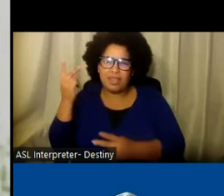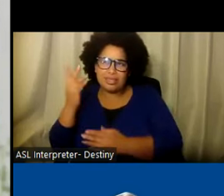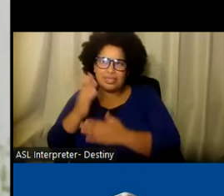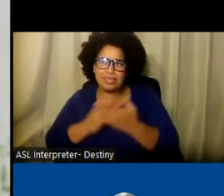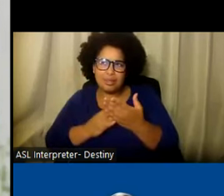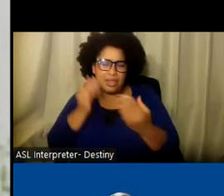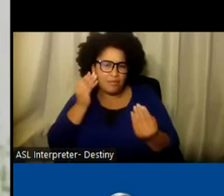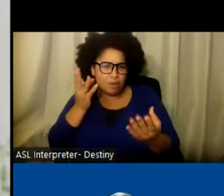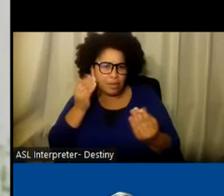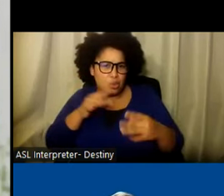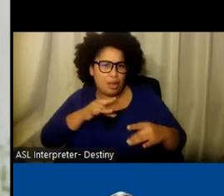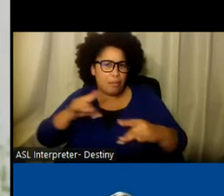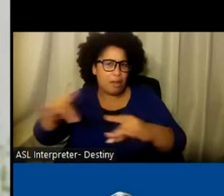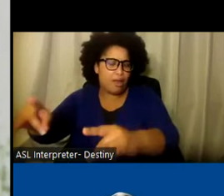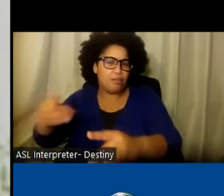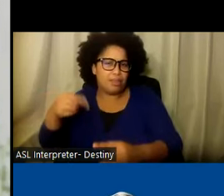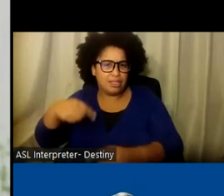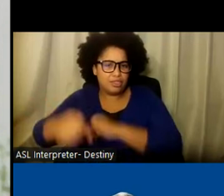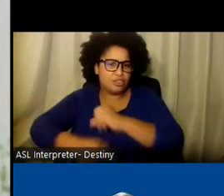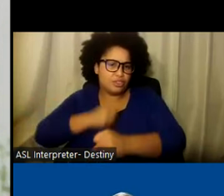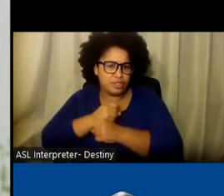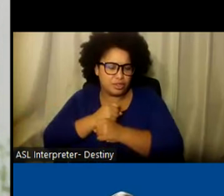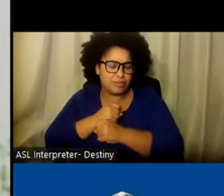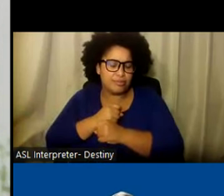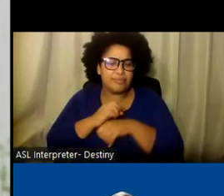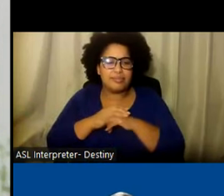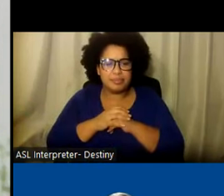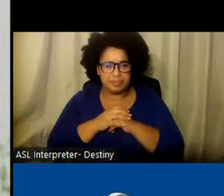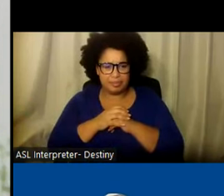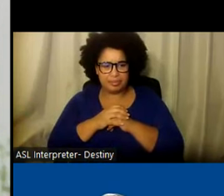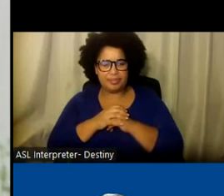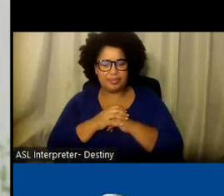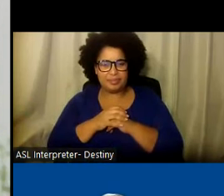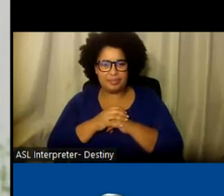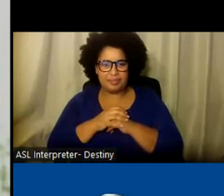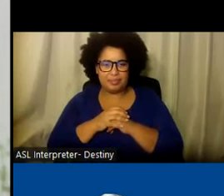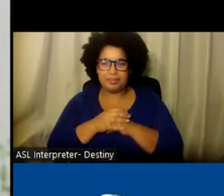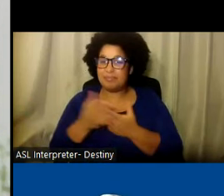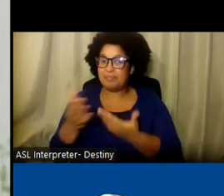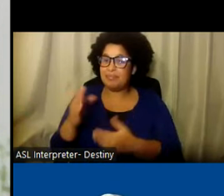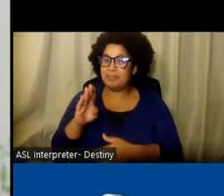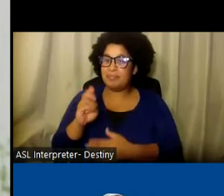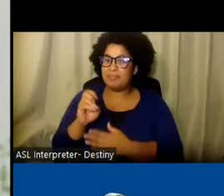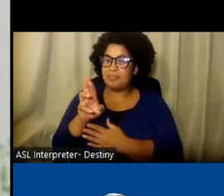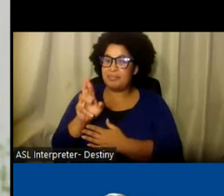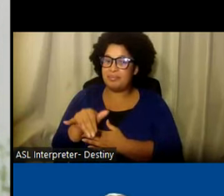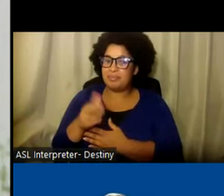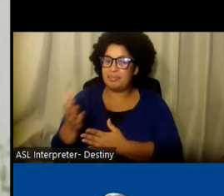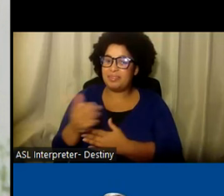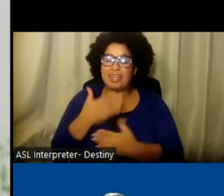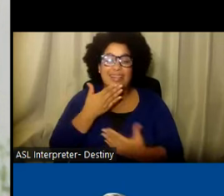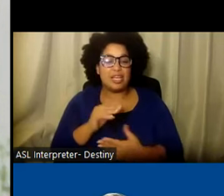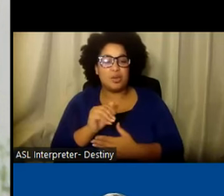that information and content, that wonderful presentations that we've had throughout 2022. Take it away, Barry. Thanks,